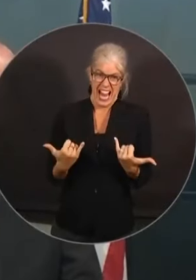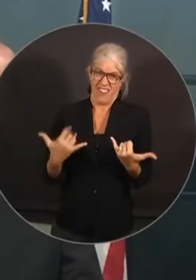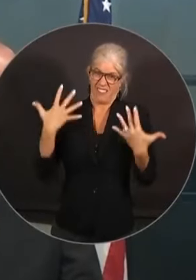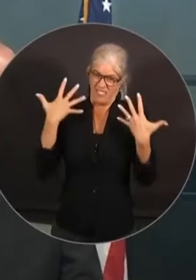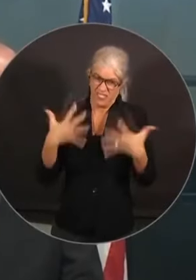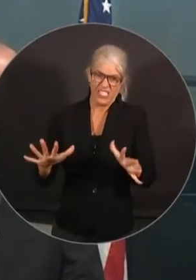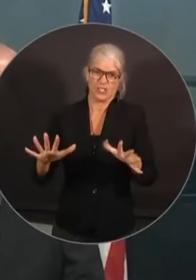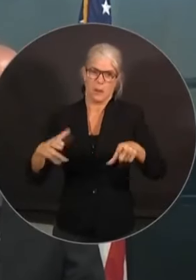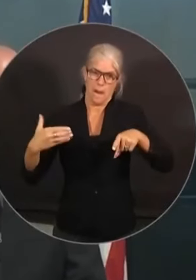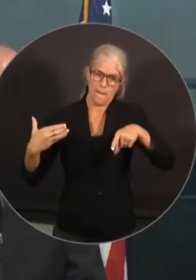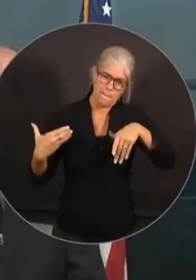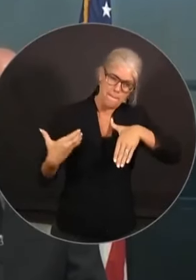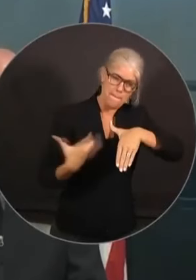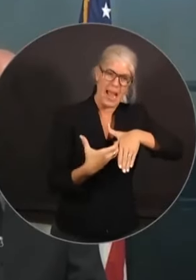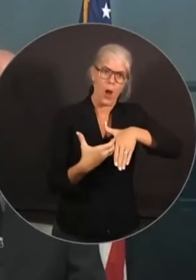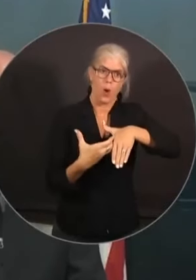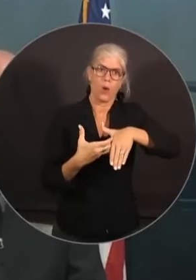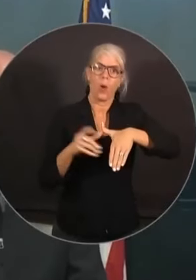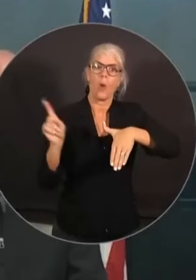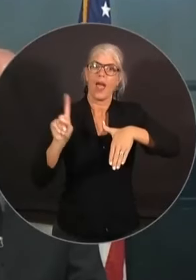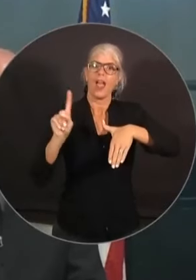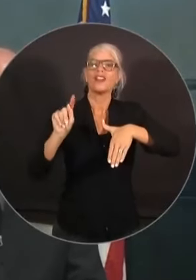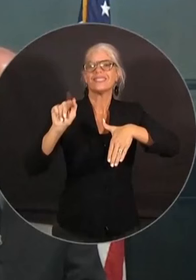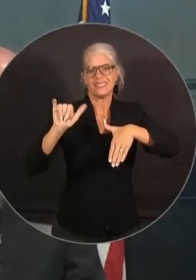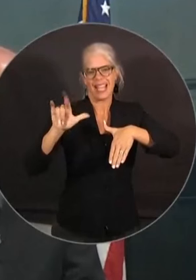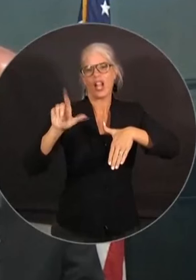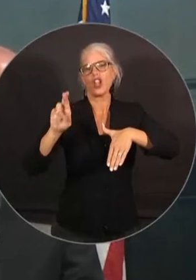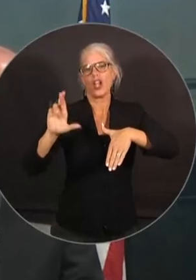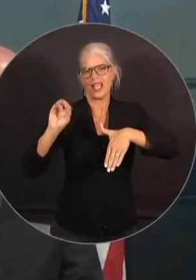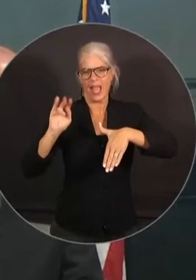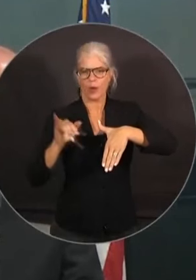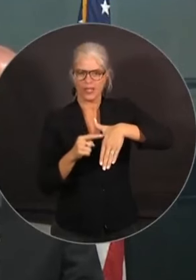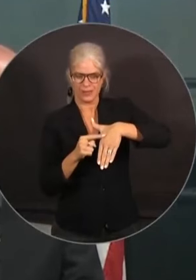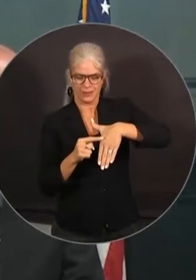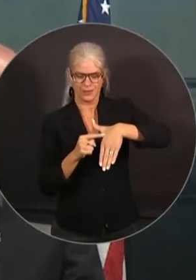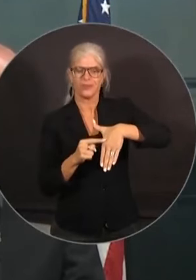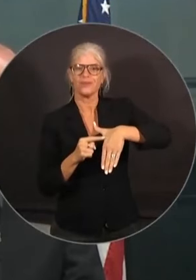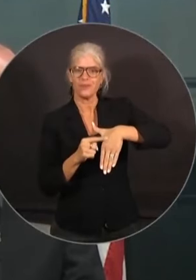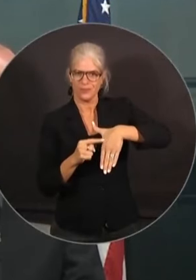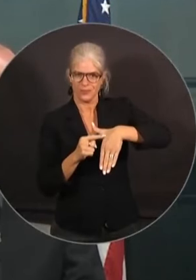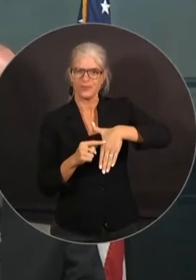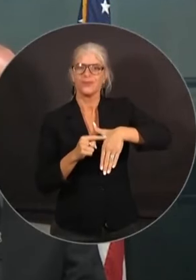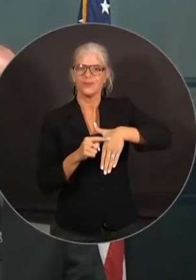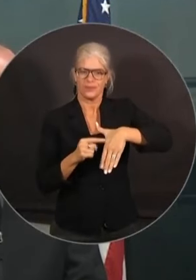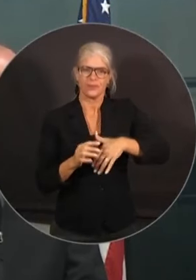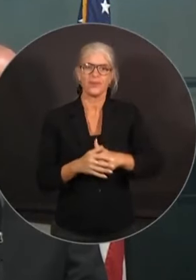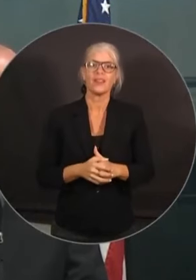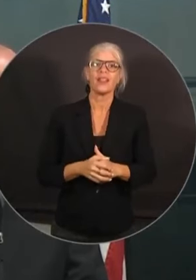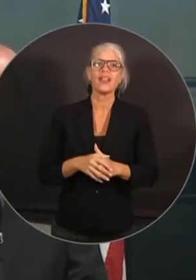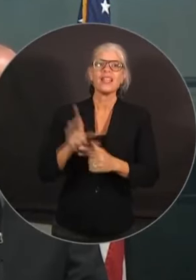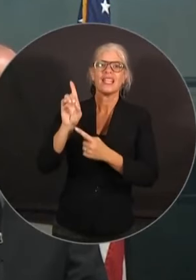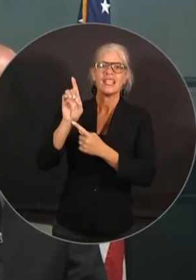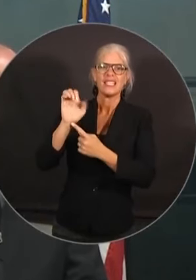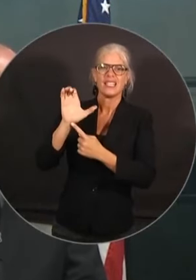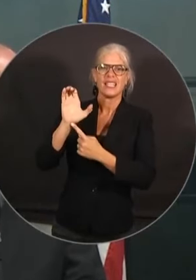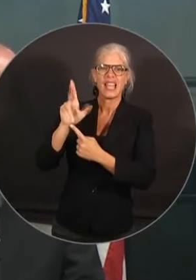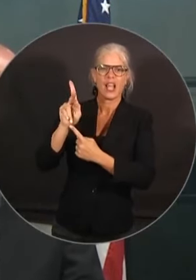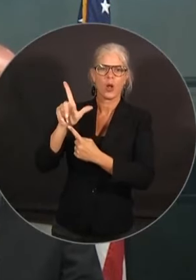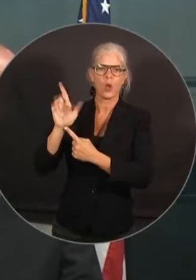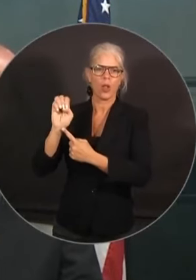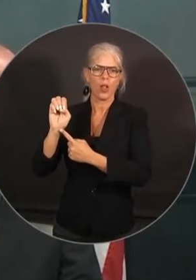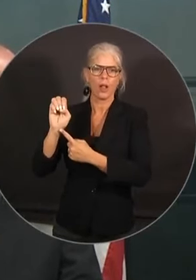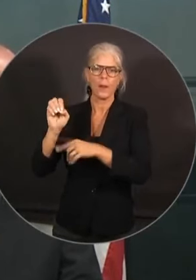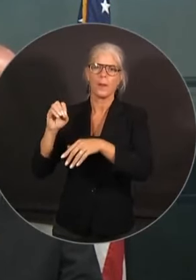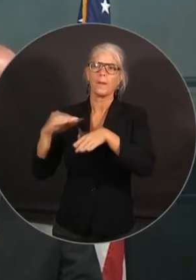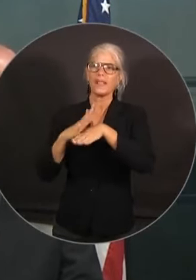flooding along the Gulf Coast. The National Hurricane Center in Miami said Helene roared ashore around 11.10 p.m.